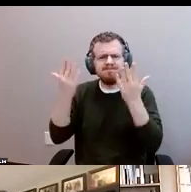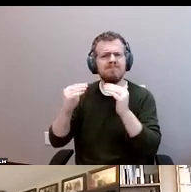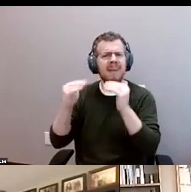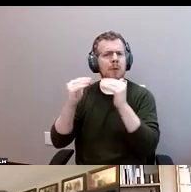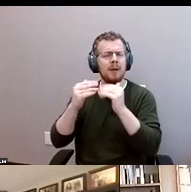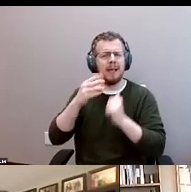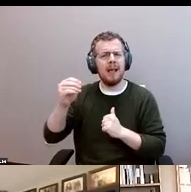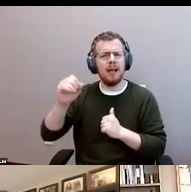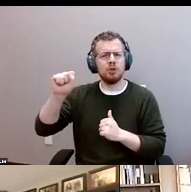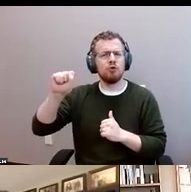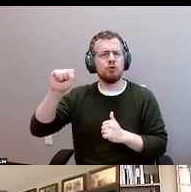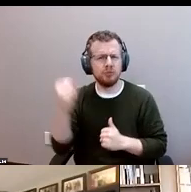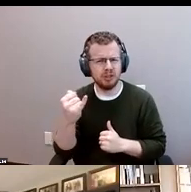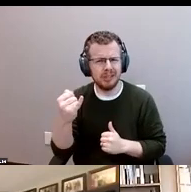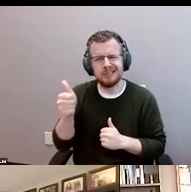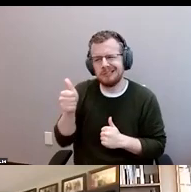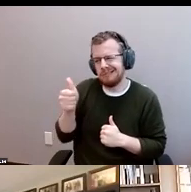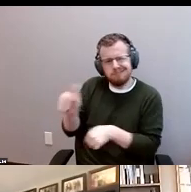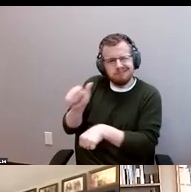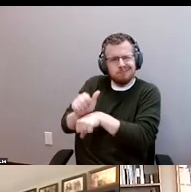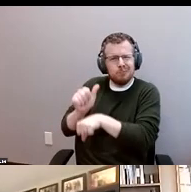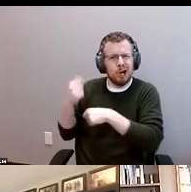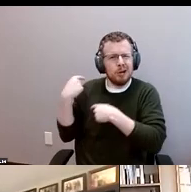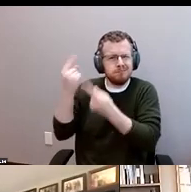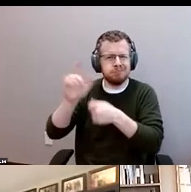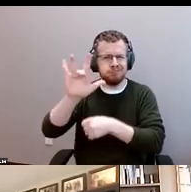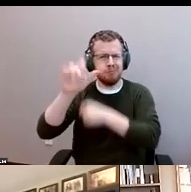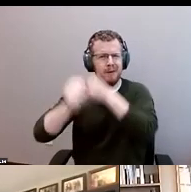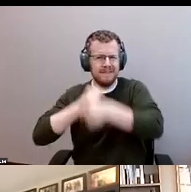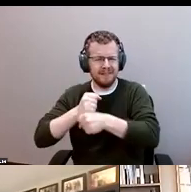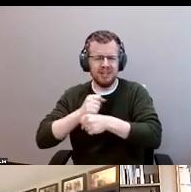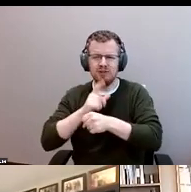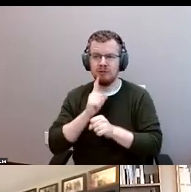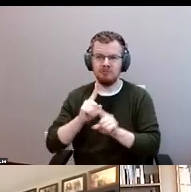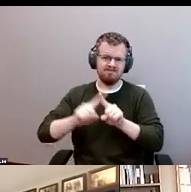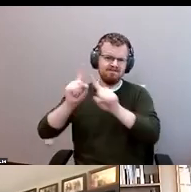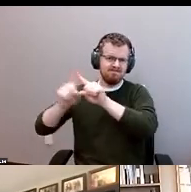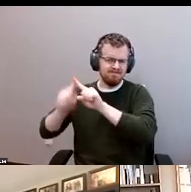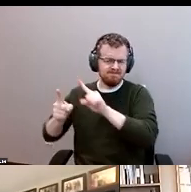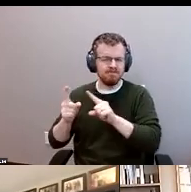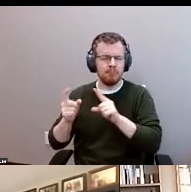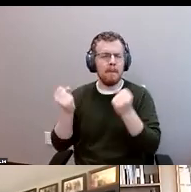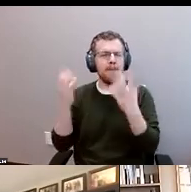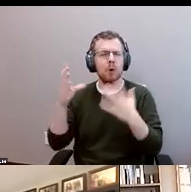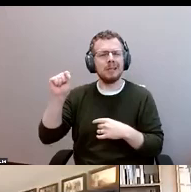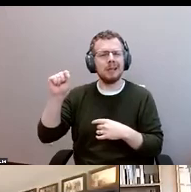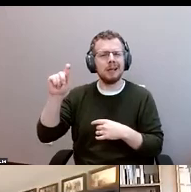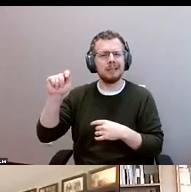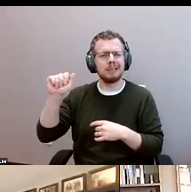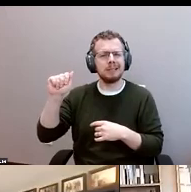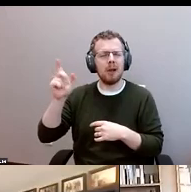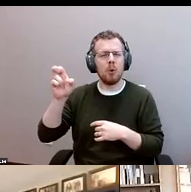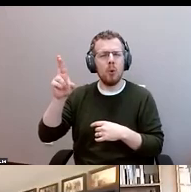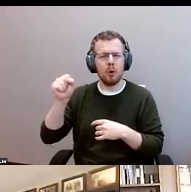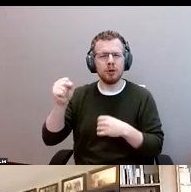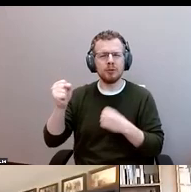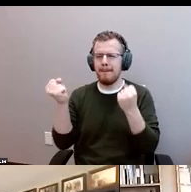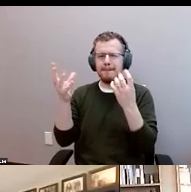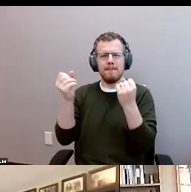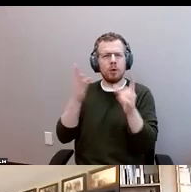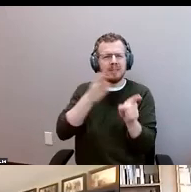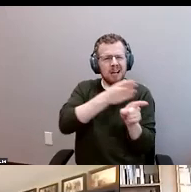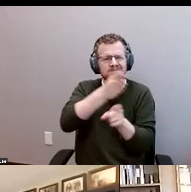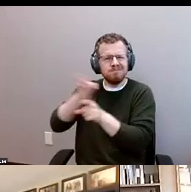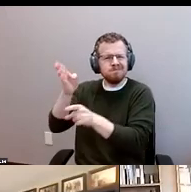justice. He has worked over the last 25 years on a variety of multi-stakeholder, multi-sector collaborations